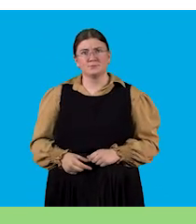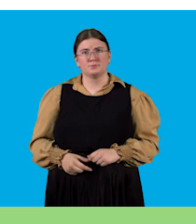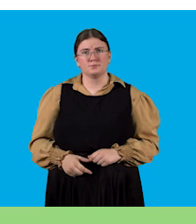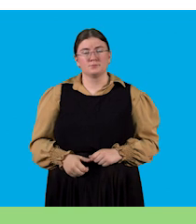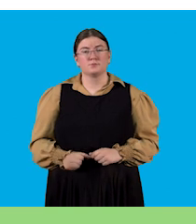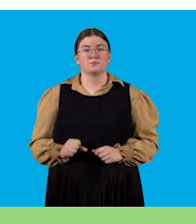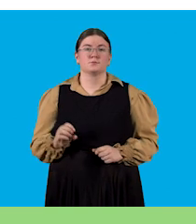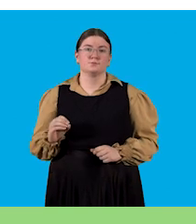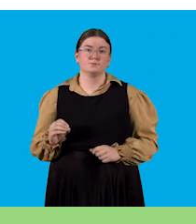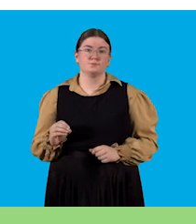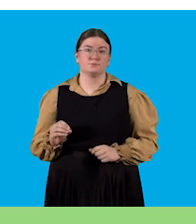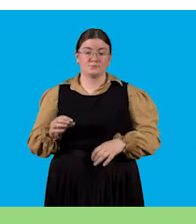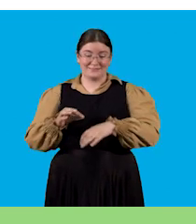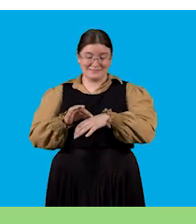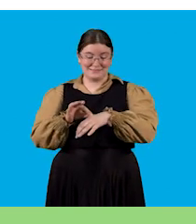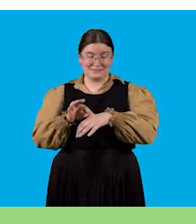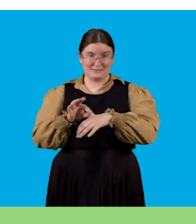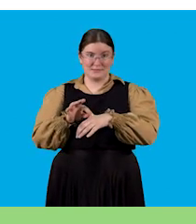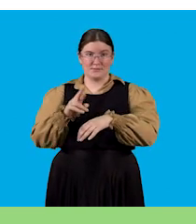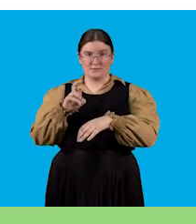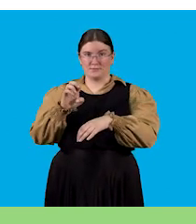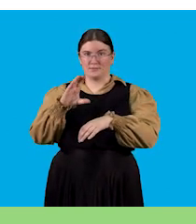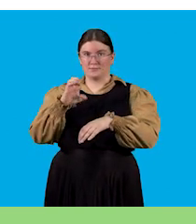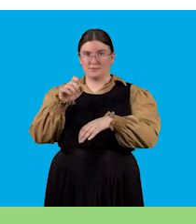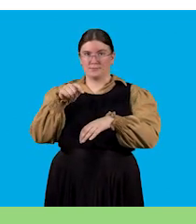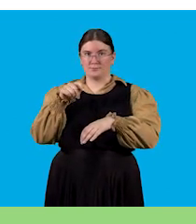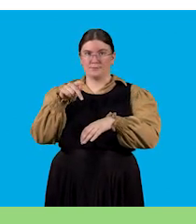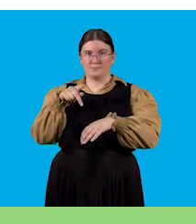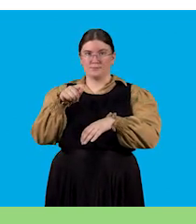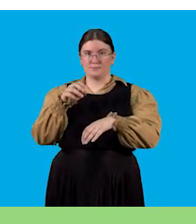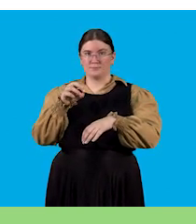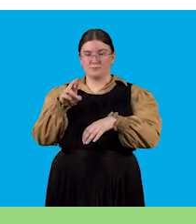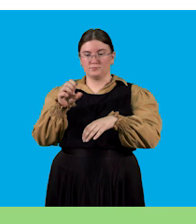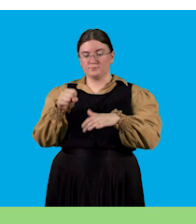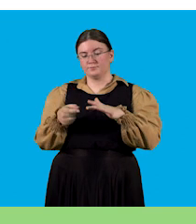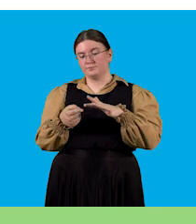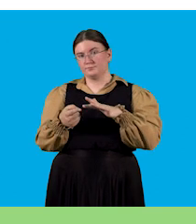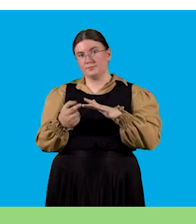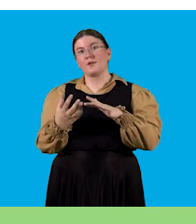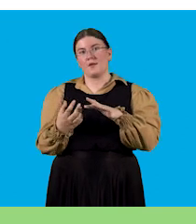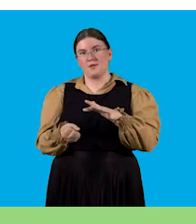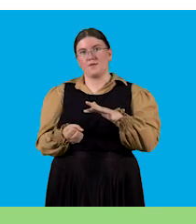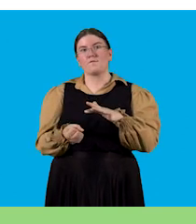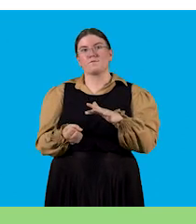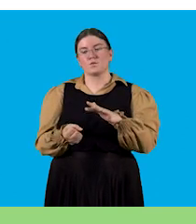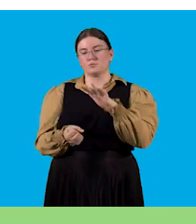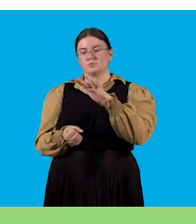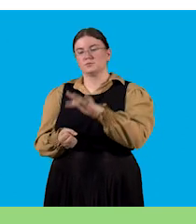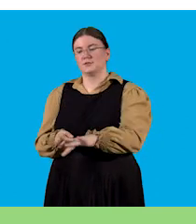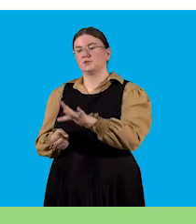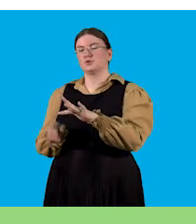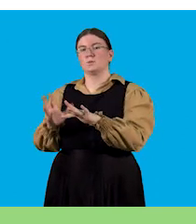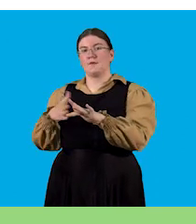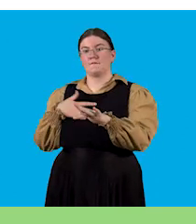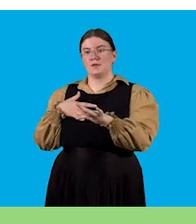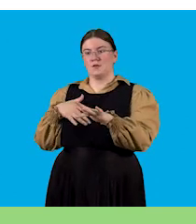hot? So your skin has receptors that are able to feel that this pot is